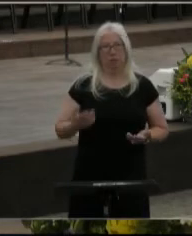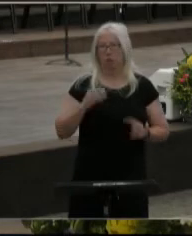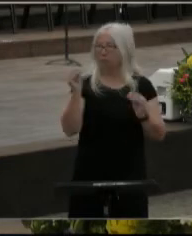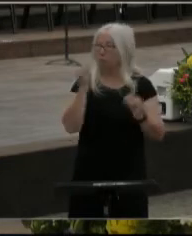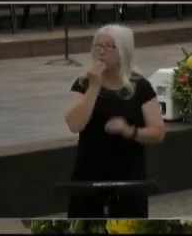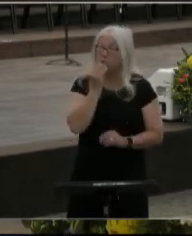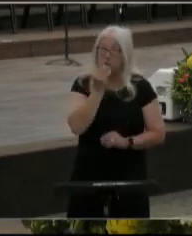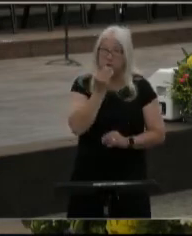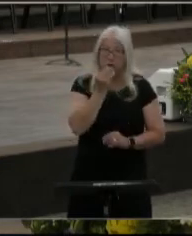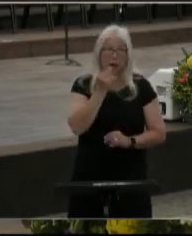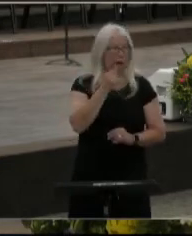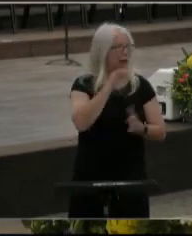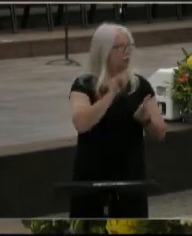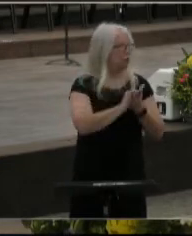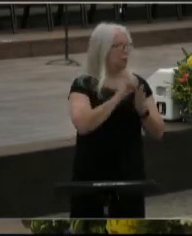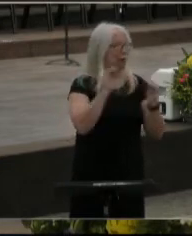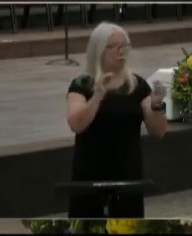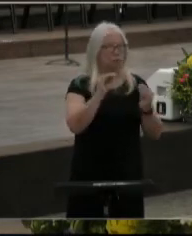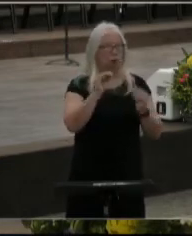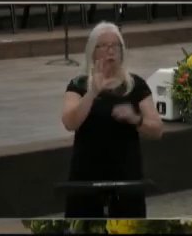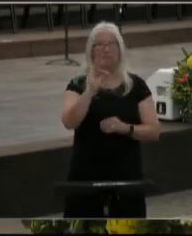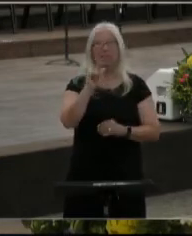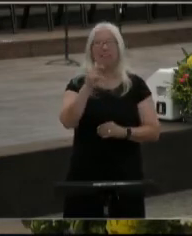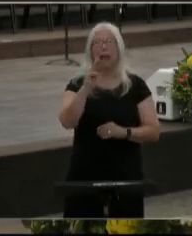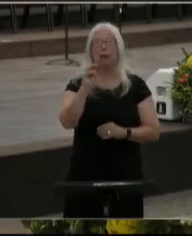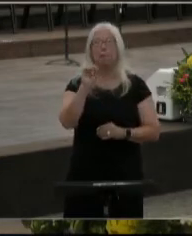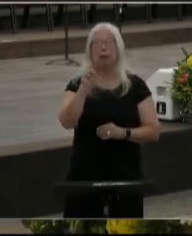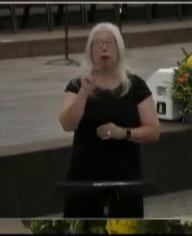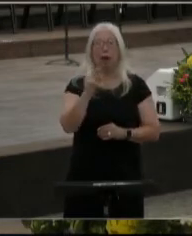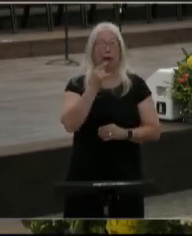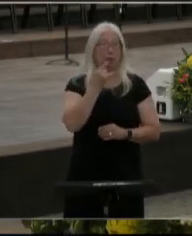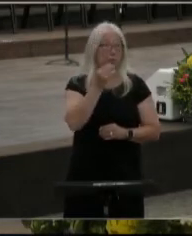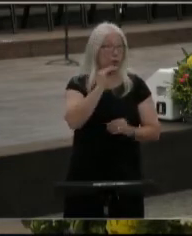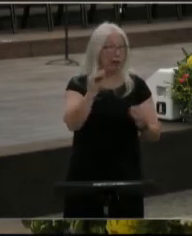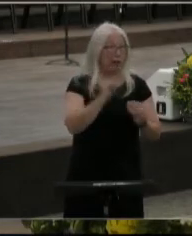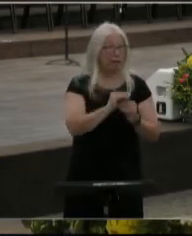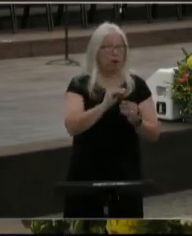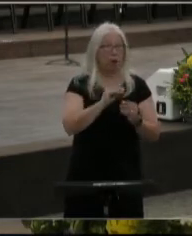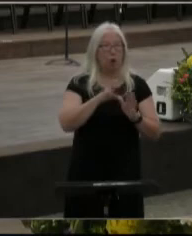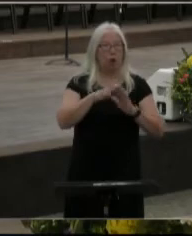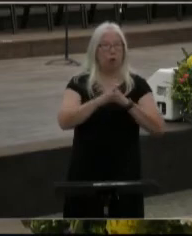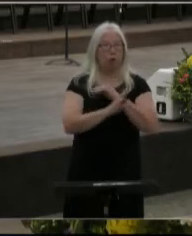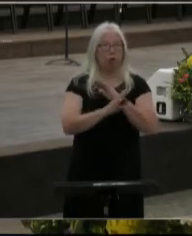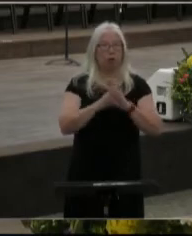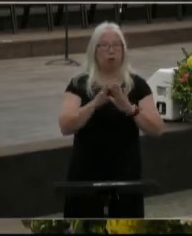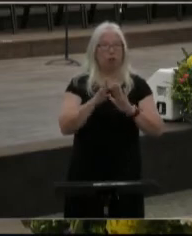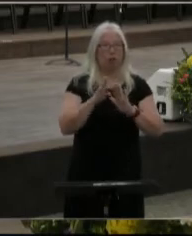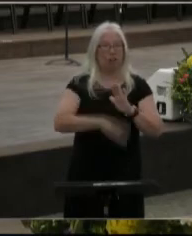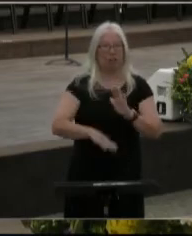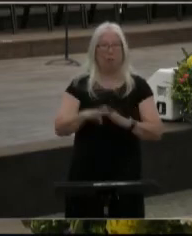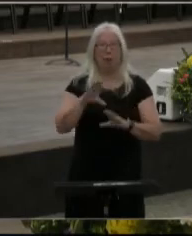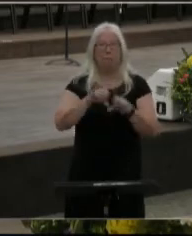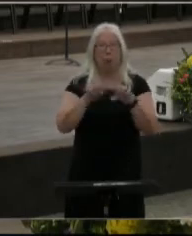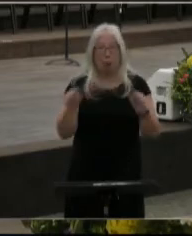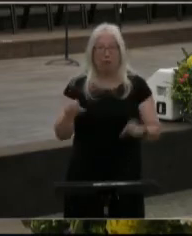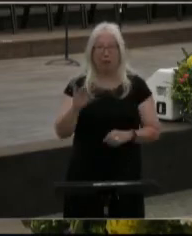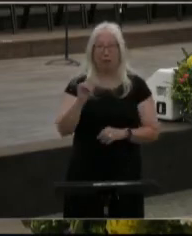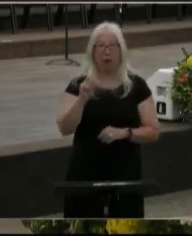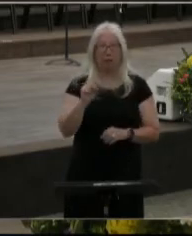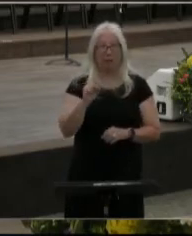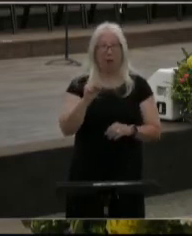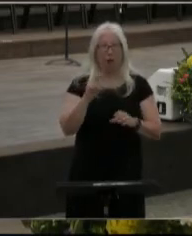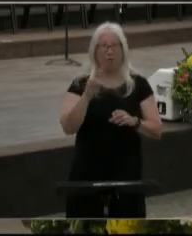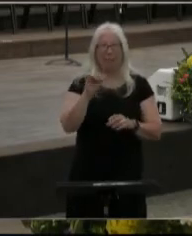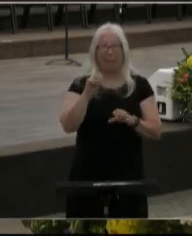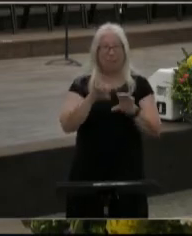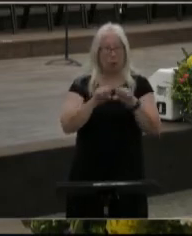food. I'm not talking about don't have any filet mignon. I'm talking about you ain't got no cheap chicken bologna. You ain't got Vienna